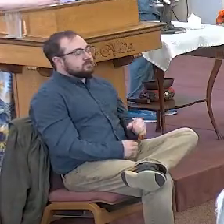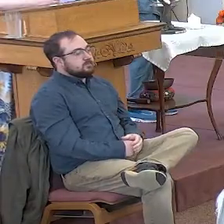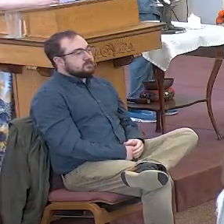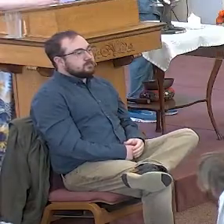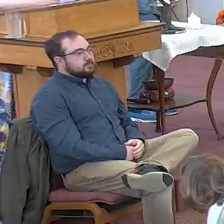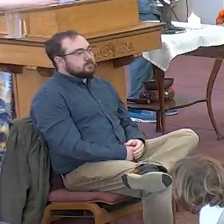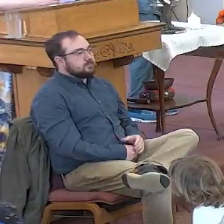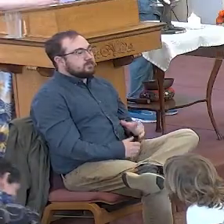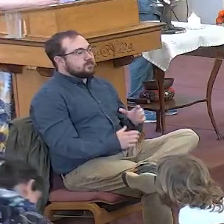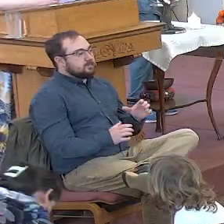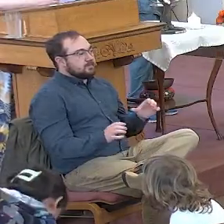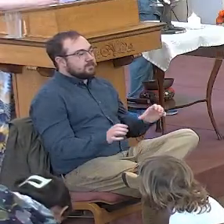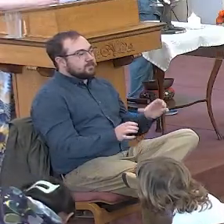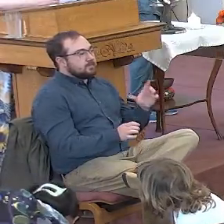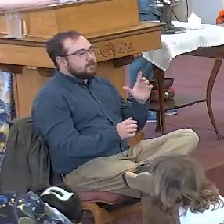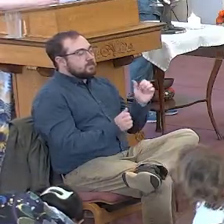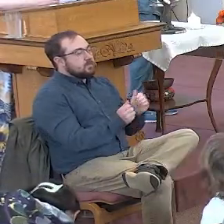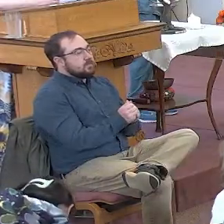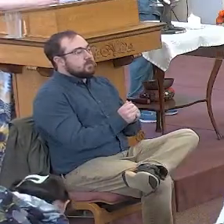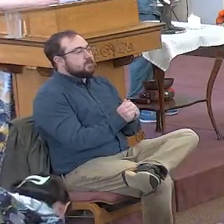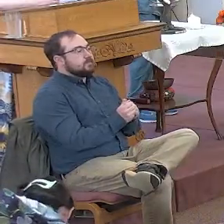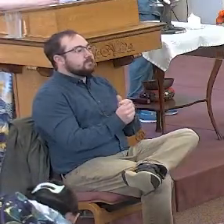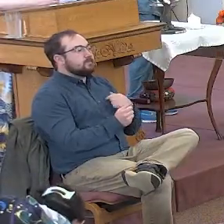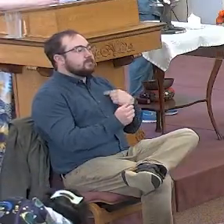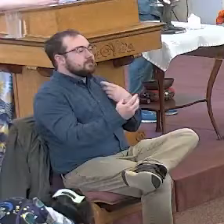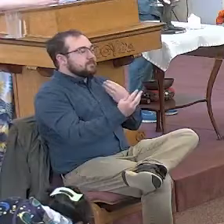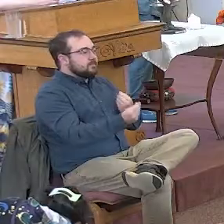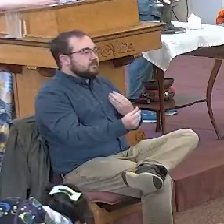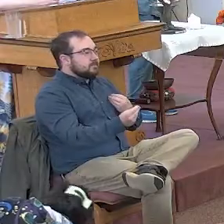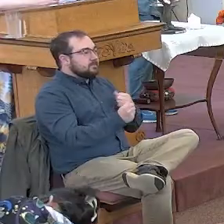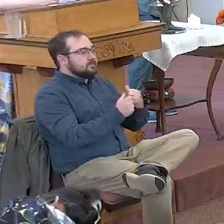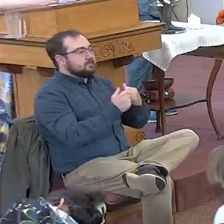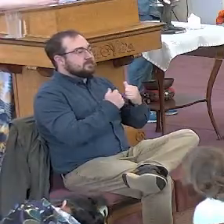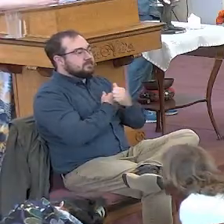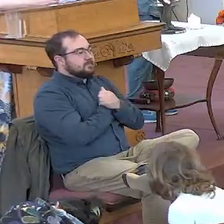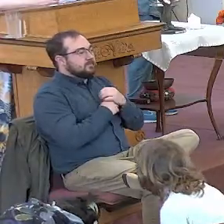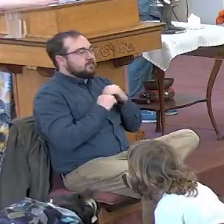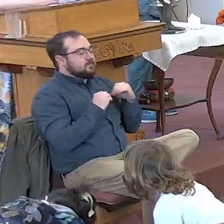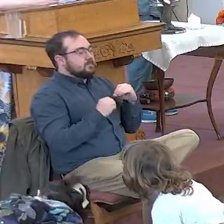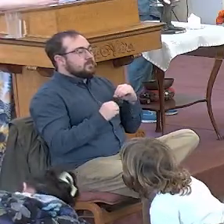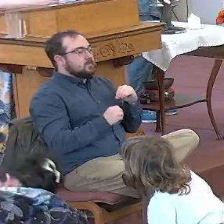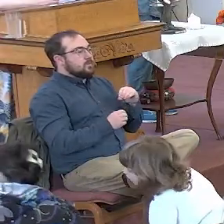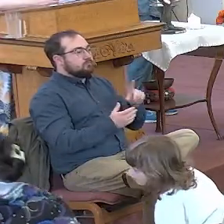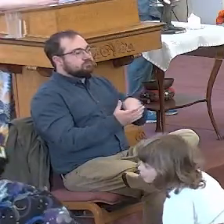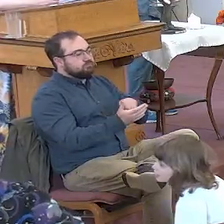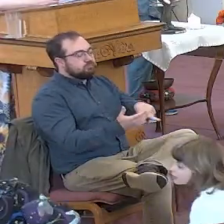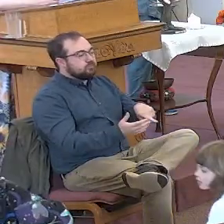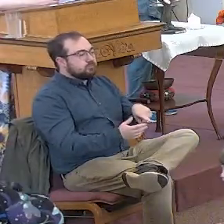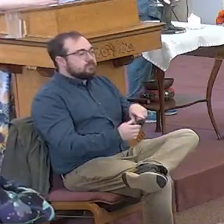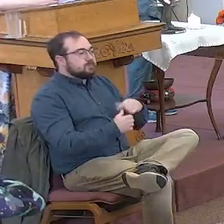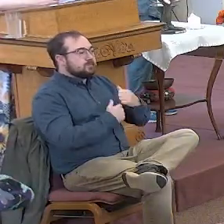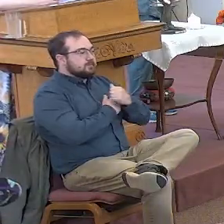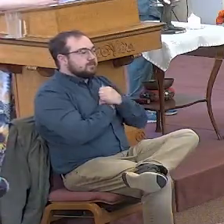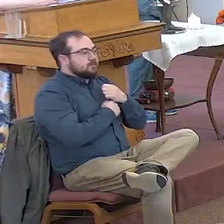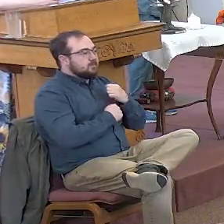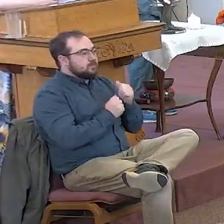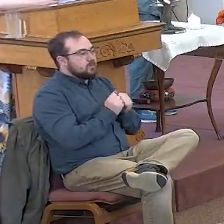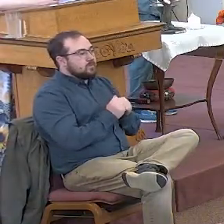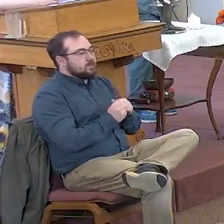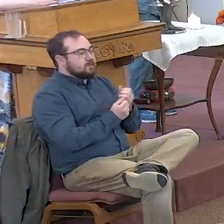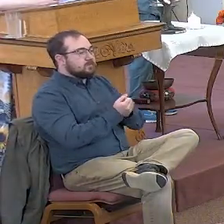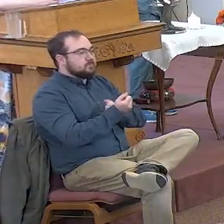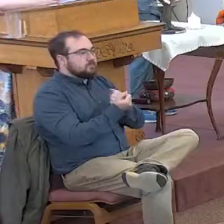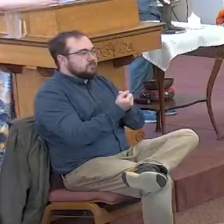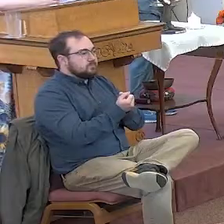in acting with compassion, in loving without prejudice, in living with integrity, and in responding to